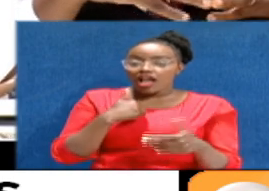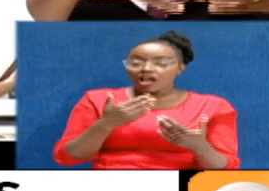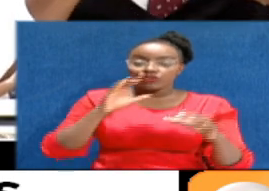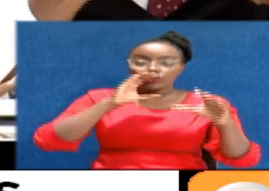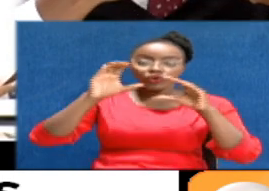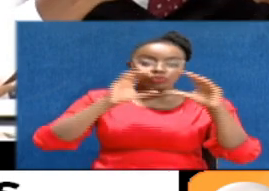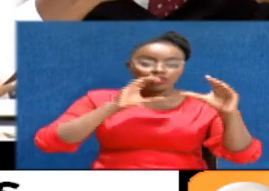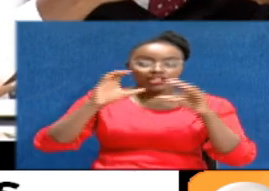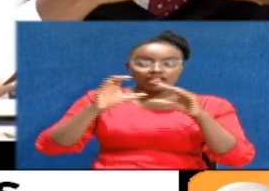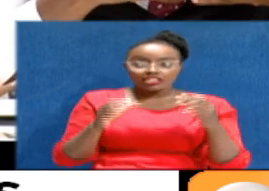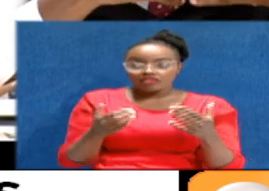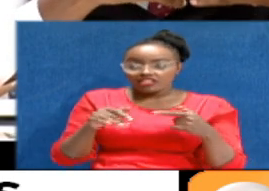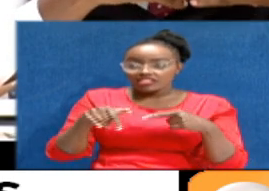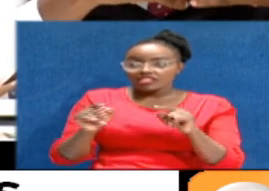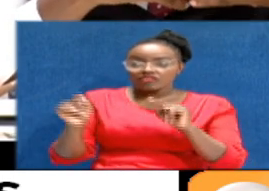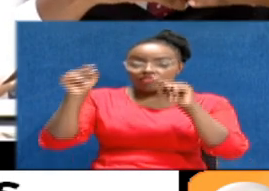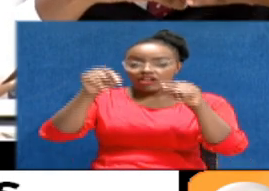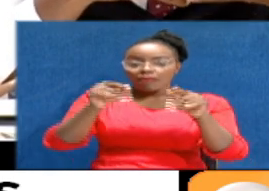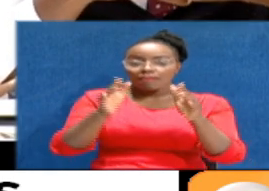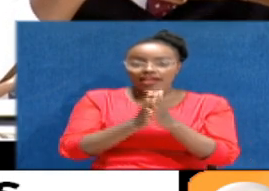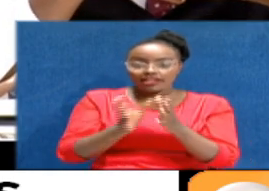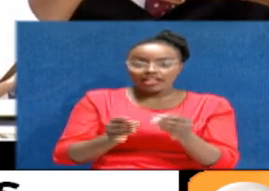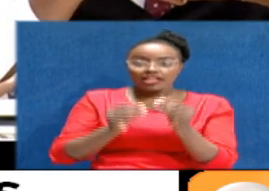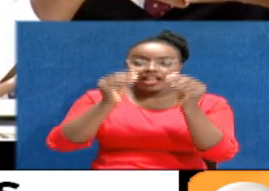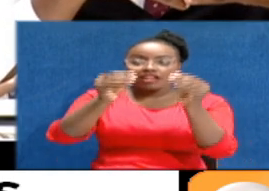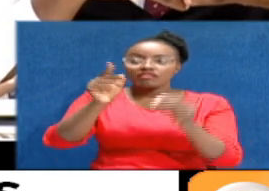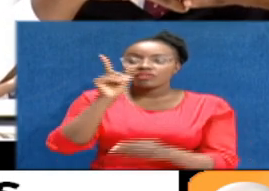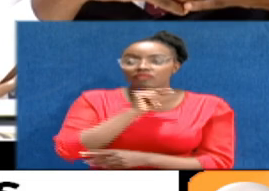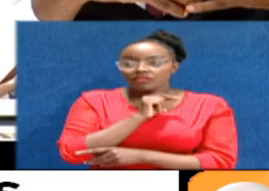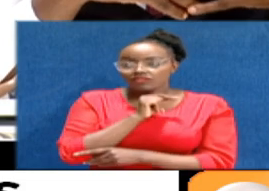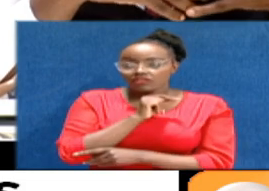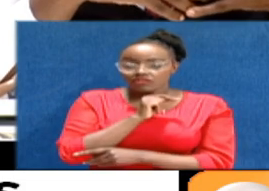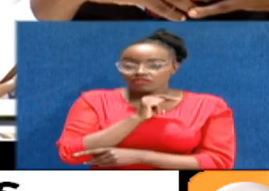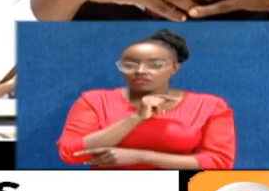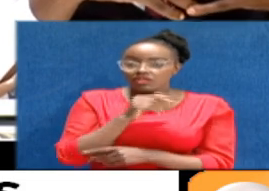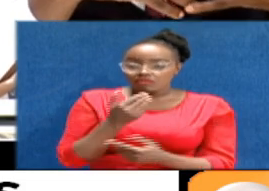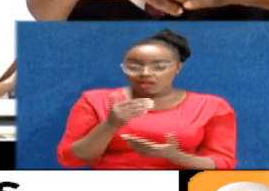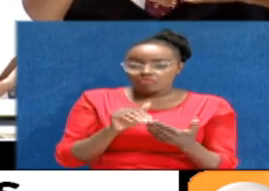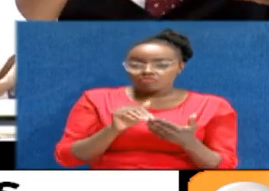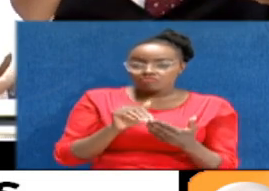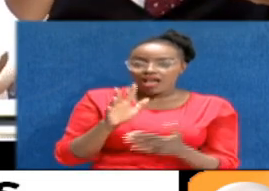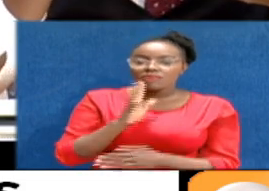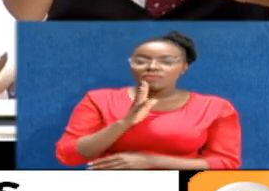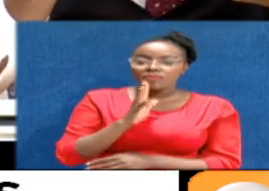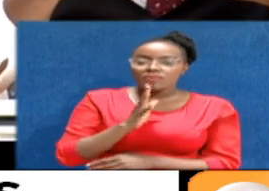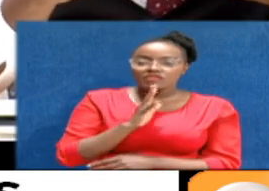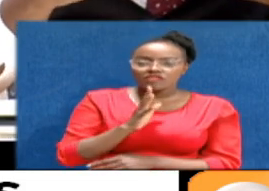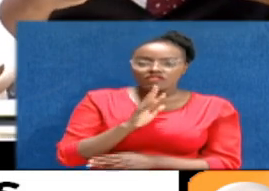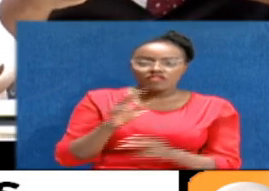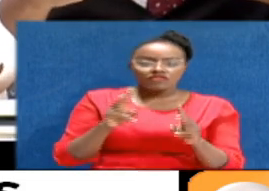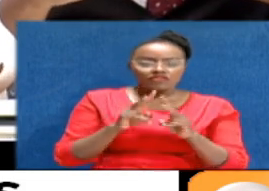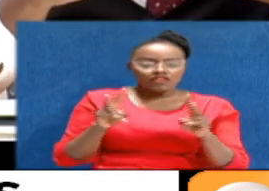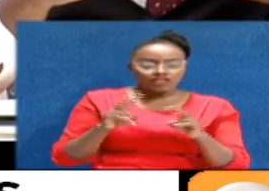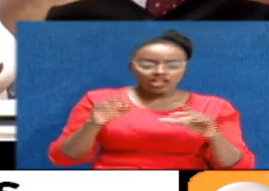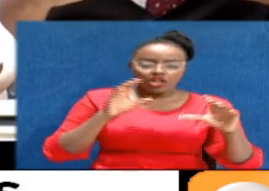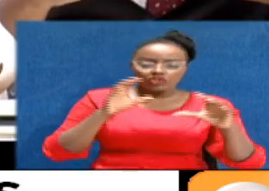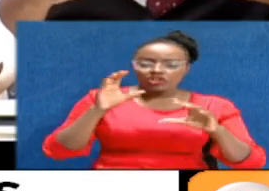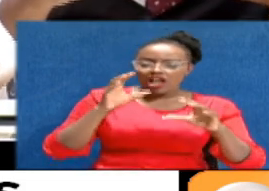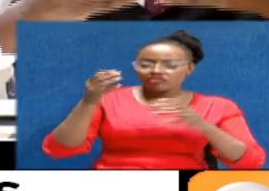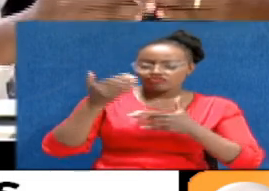communicated. She has come here and delivered moving speeches in very